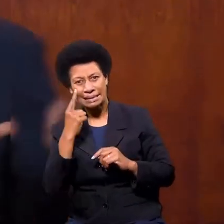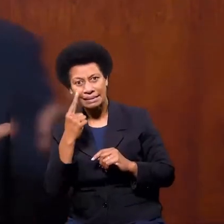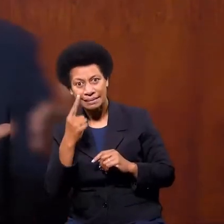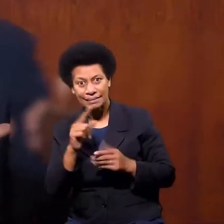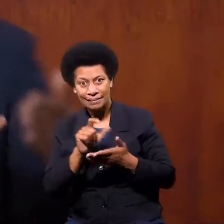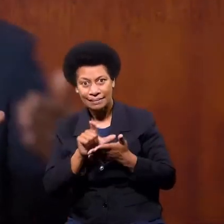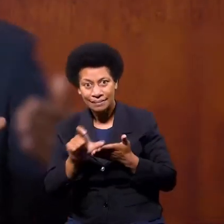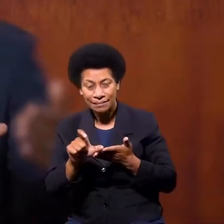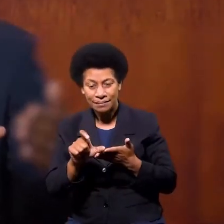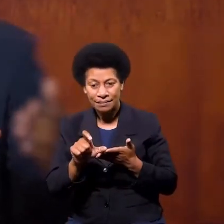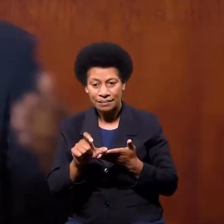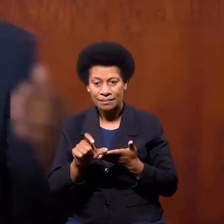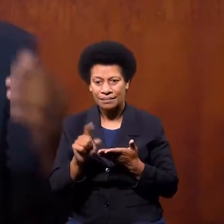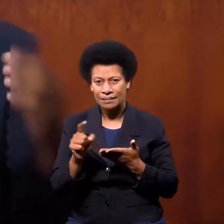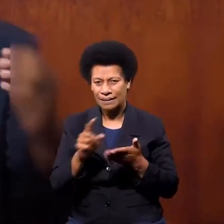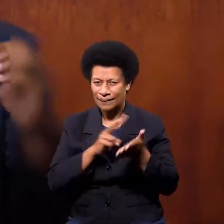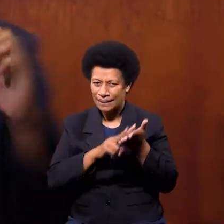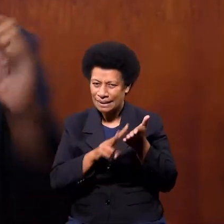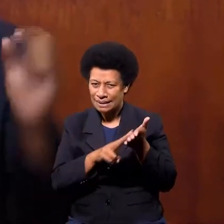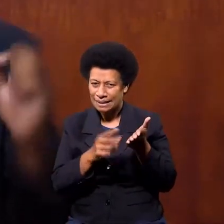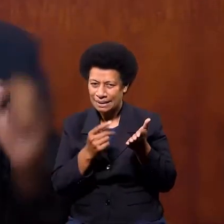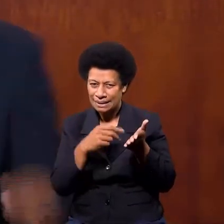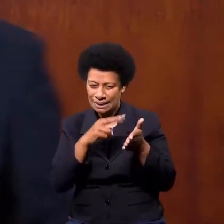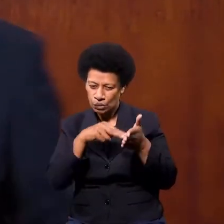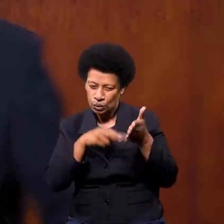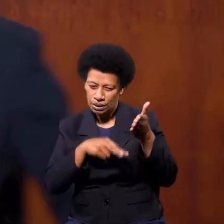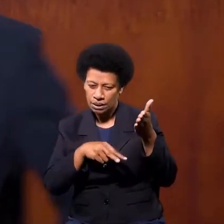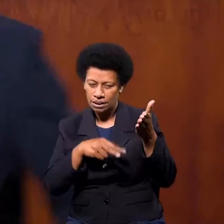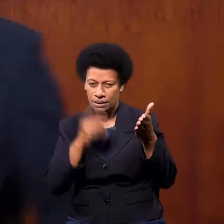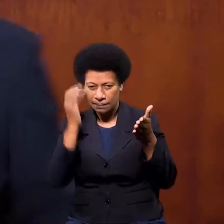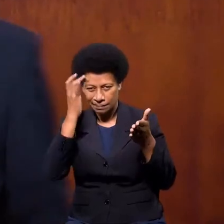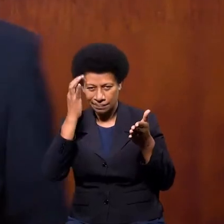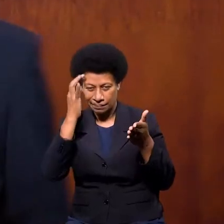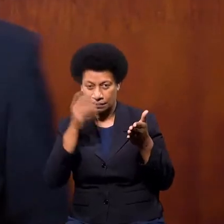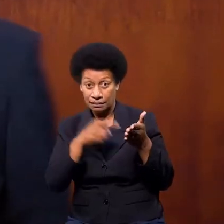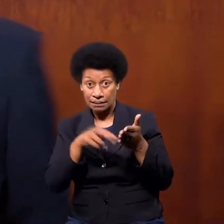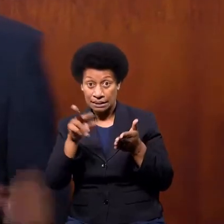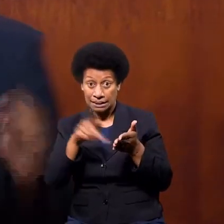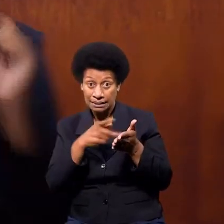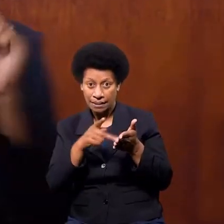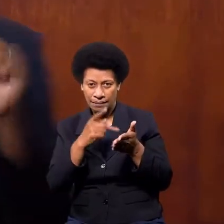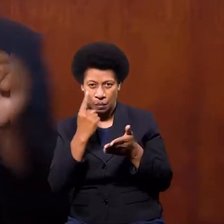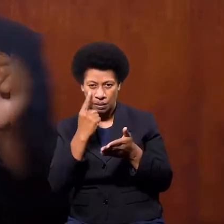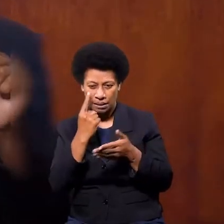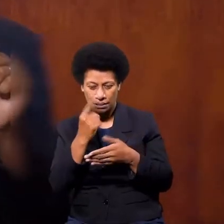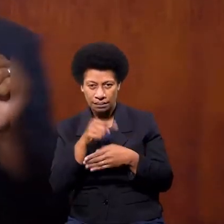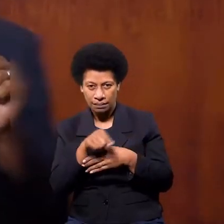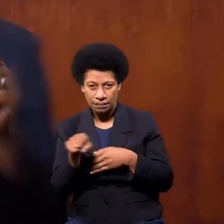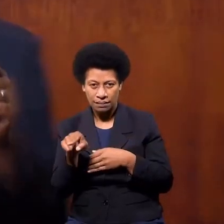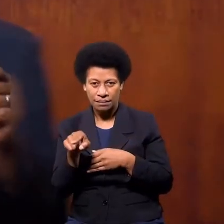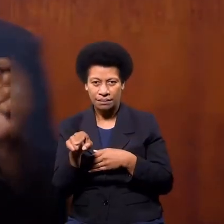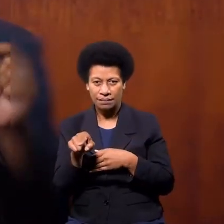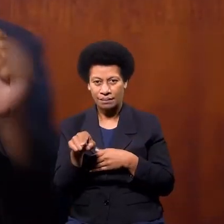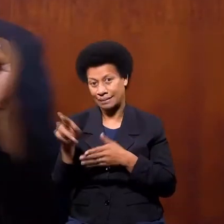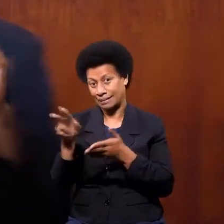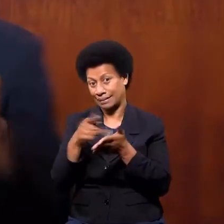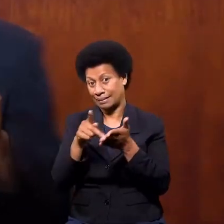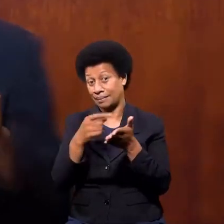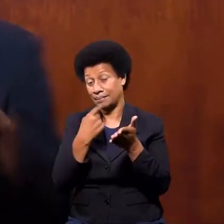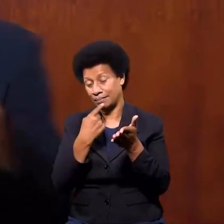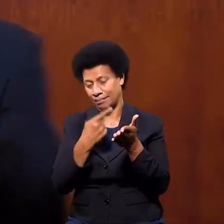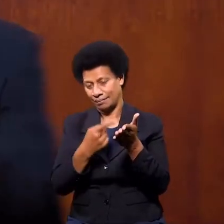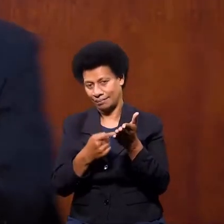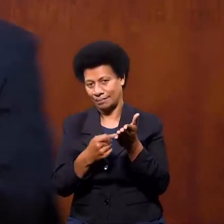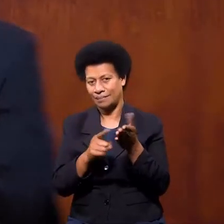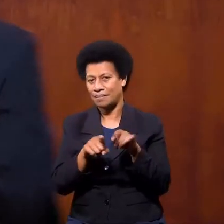I've read from a few verses from the book of Psalms. And you will notice there that the appeal from